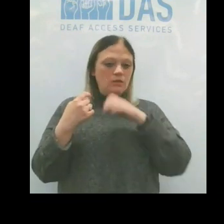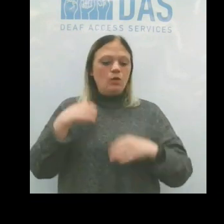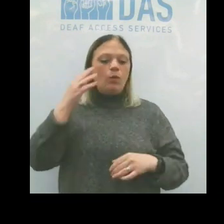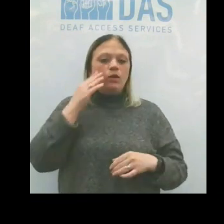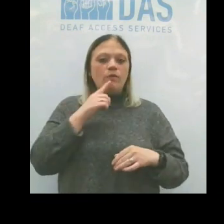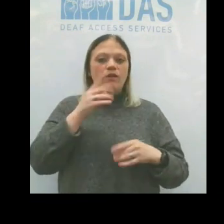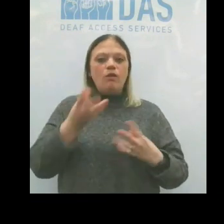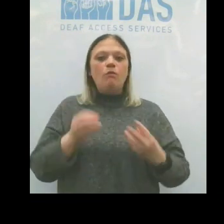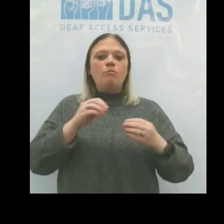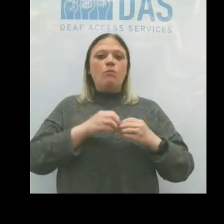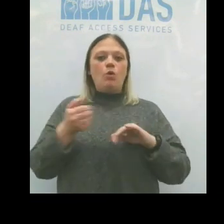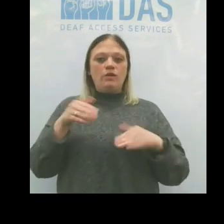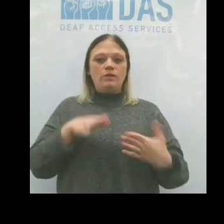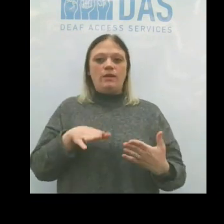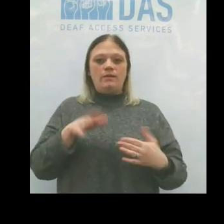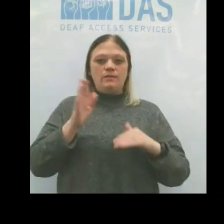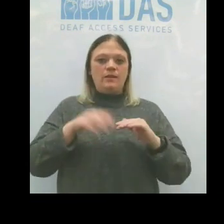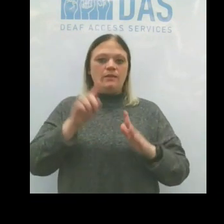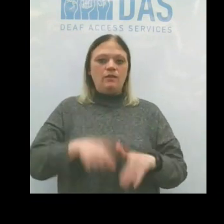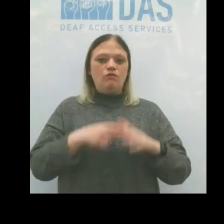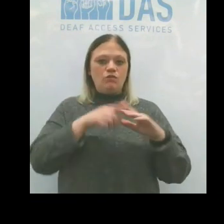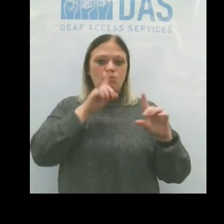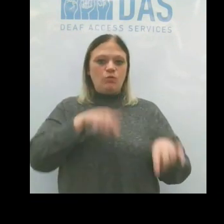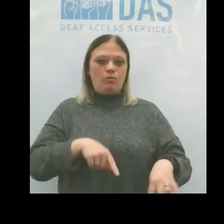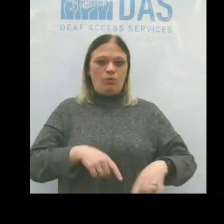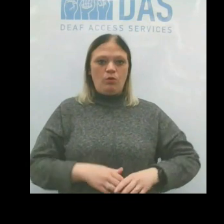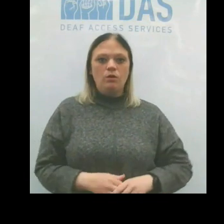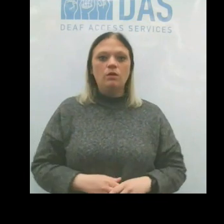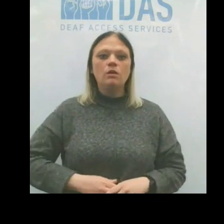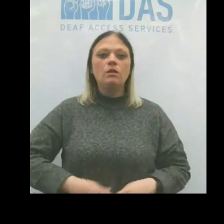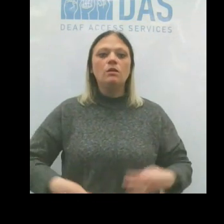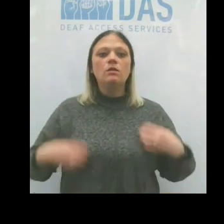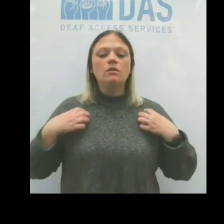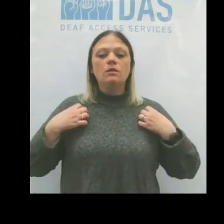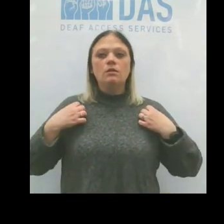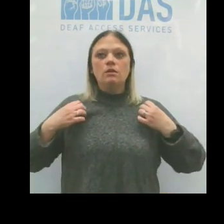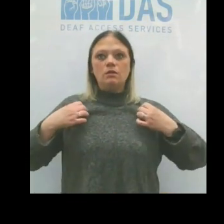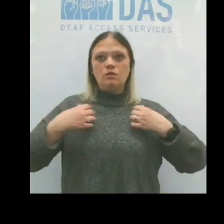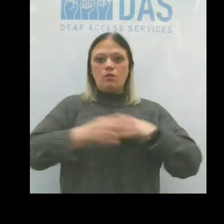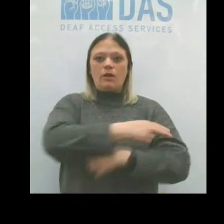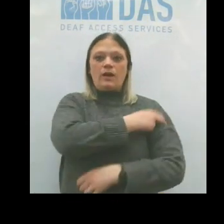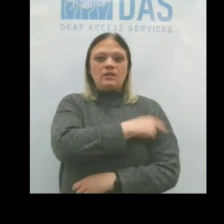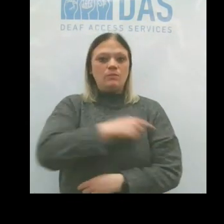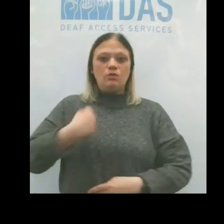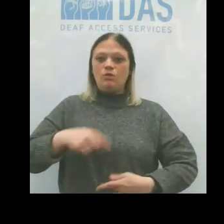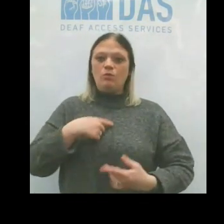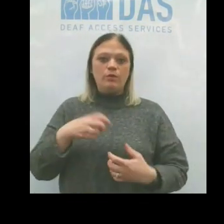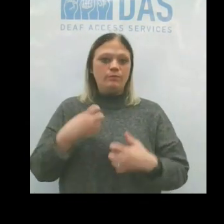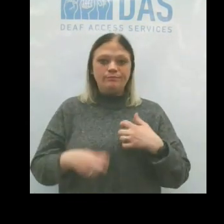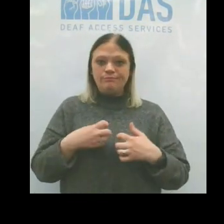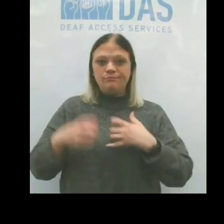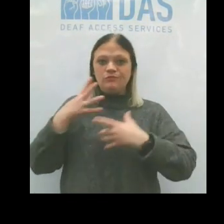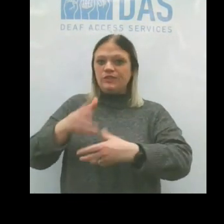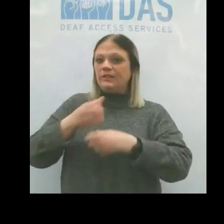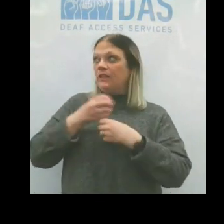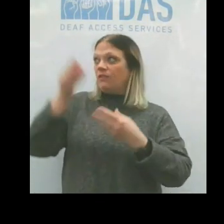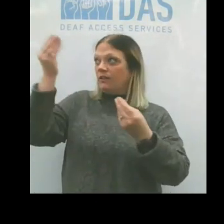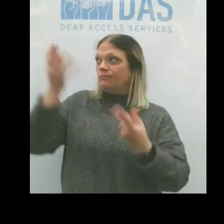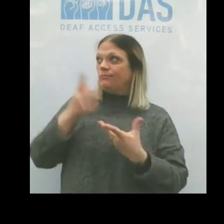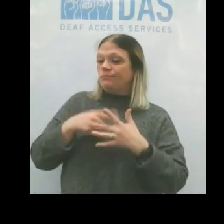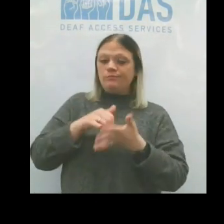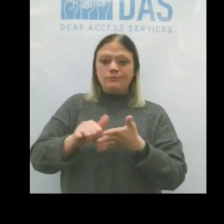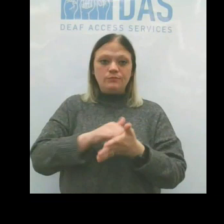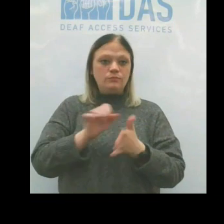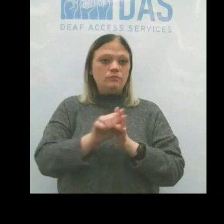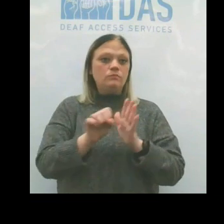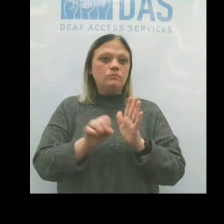additional deaths since what we originally reported. Hospital data, we are having difficulty receiving hospital data from New York State. We were able